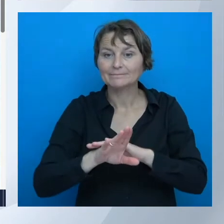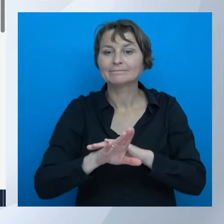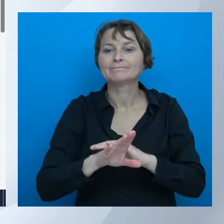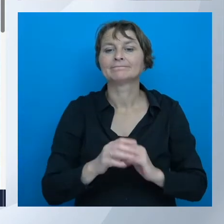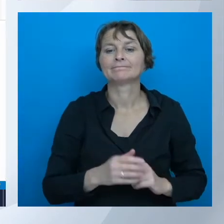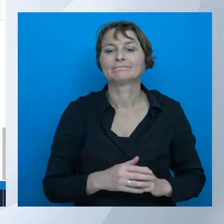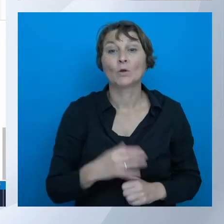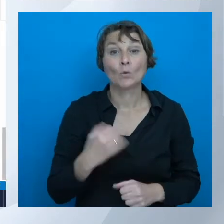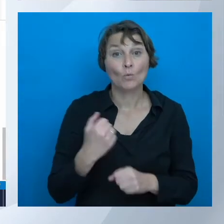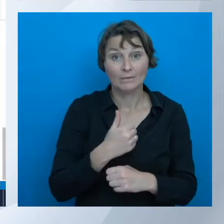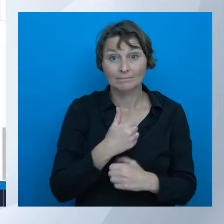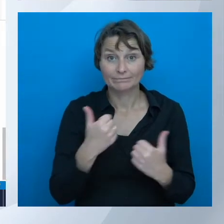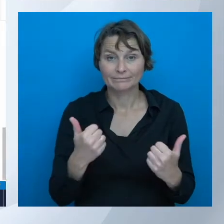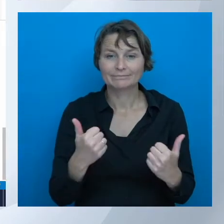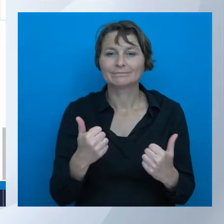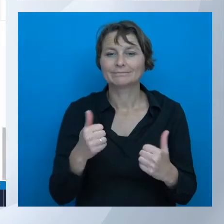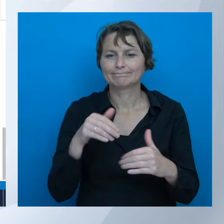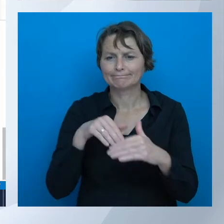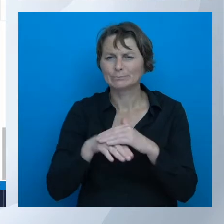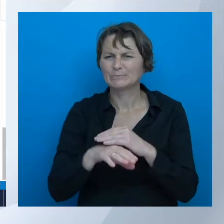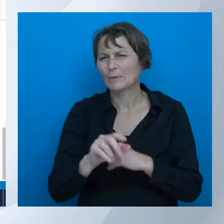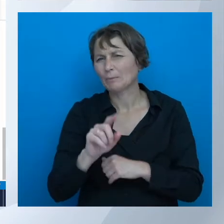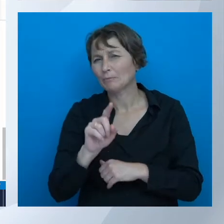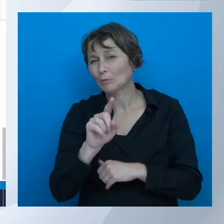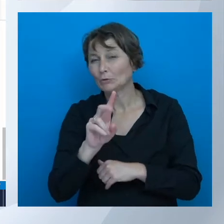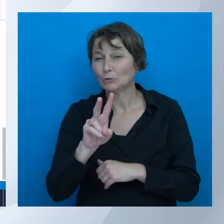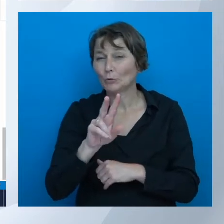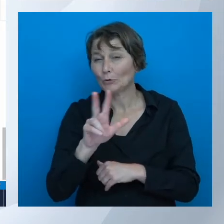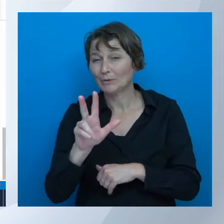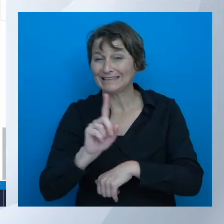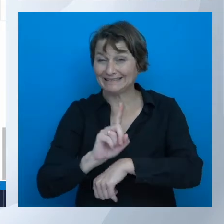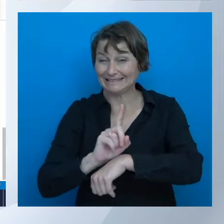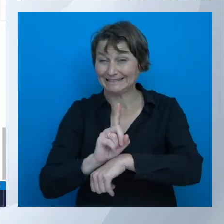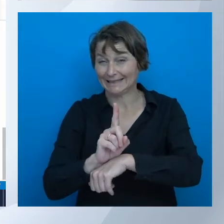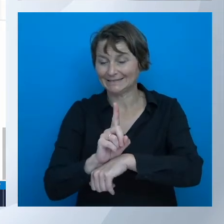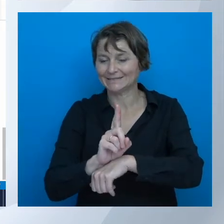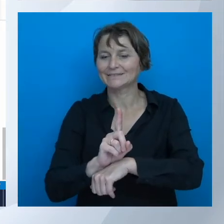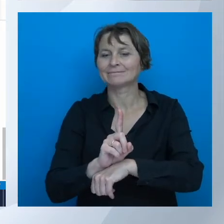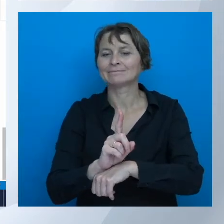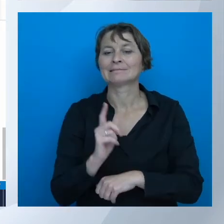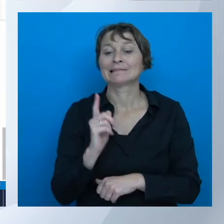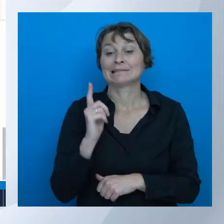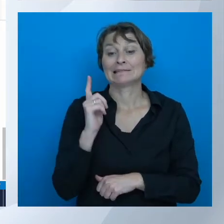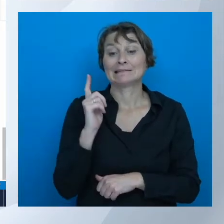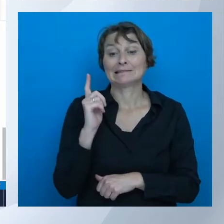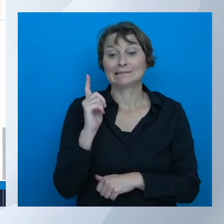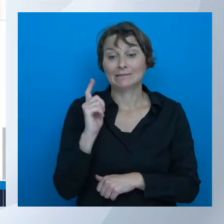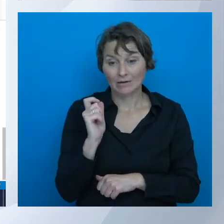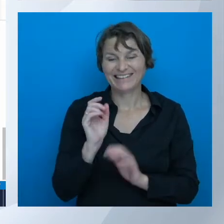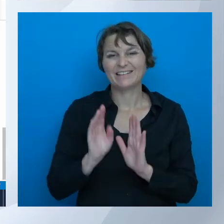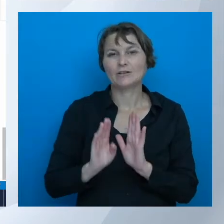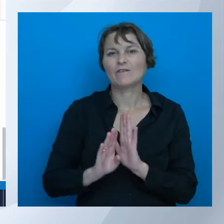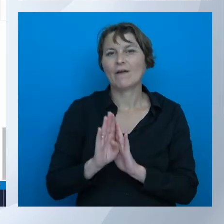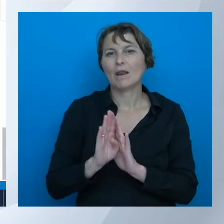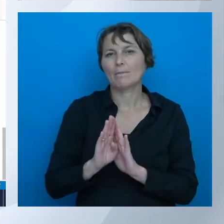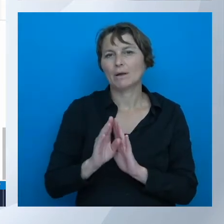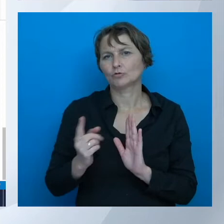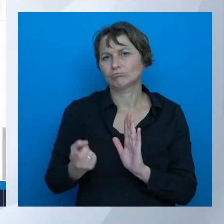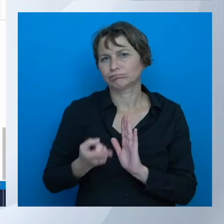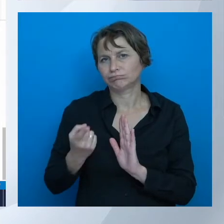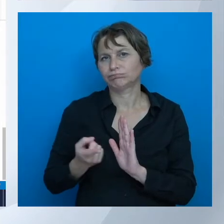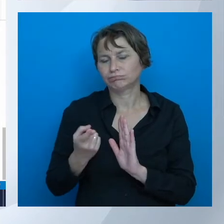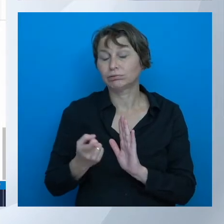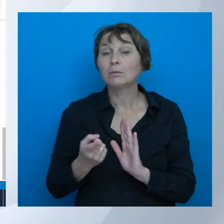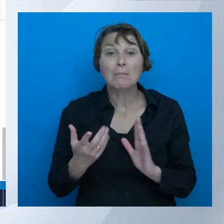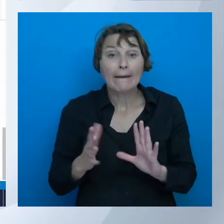going to take 2 or 3 seconds to actually starting. It's still saying starting the development server. But what this will do is it